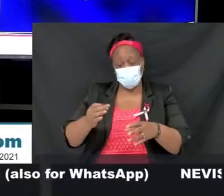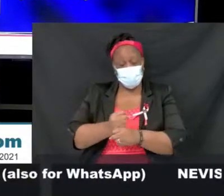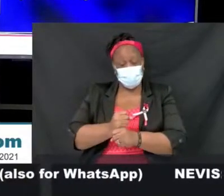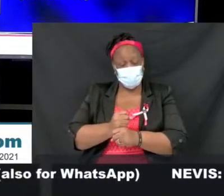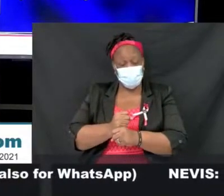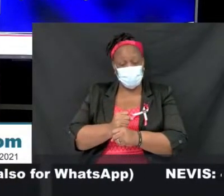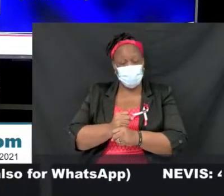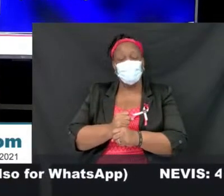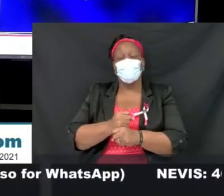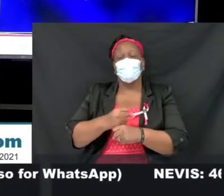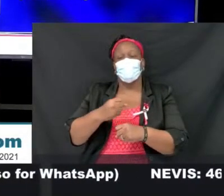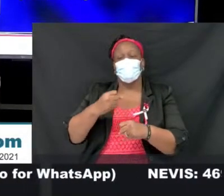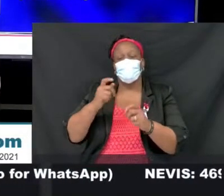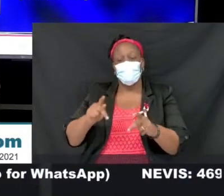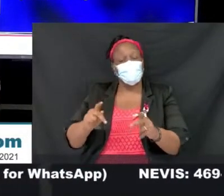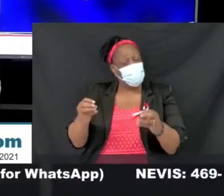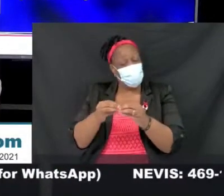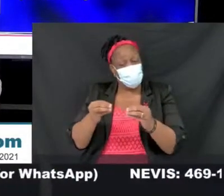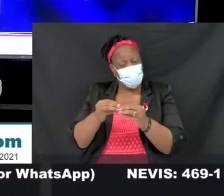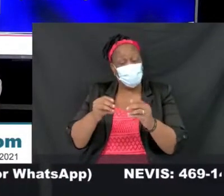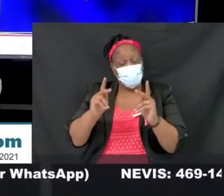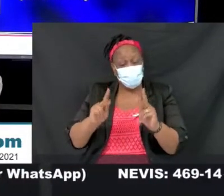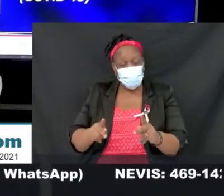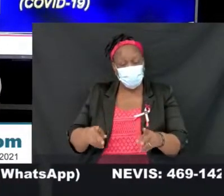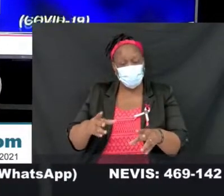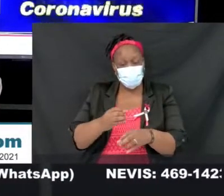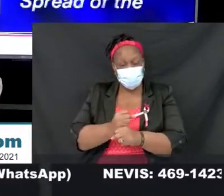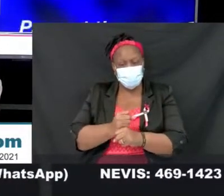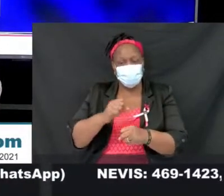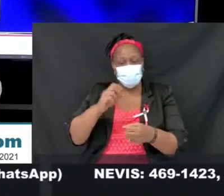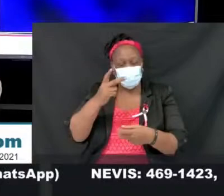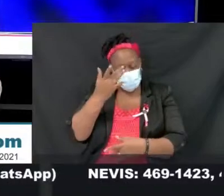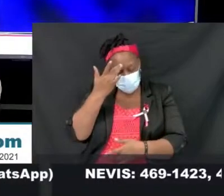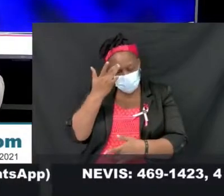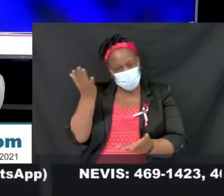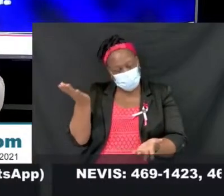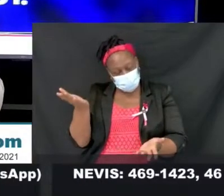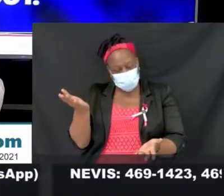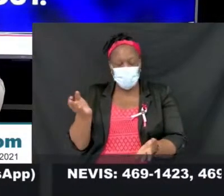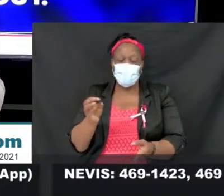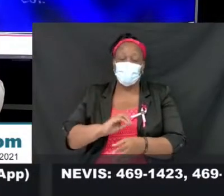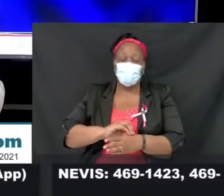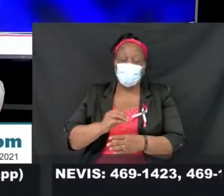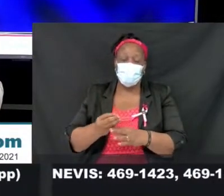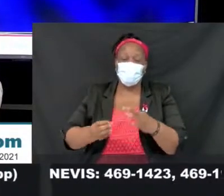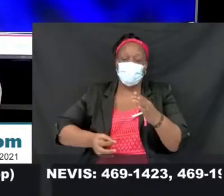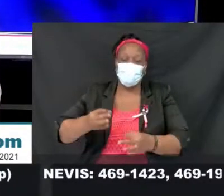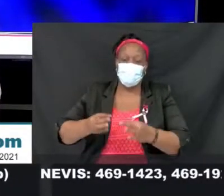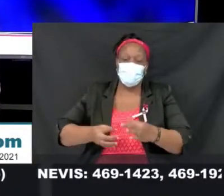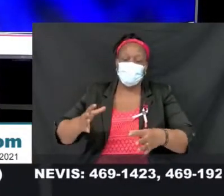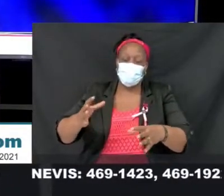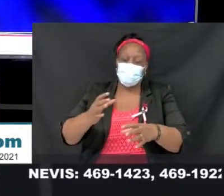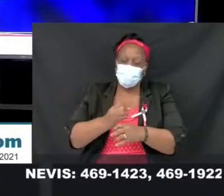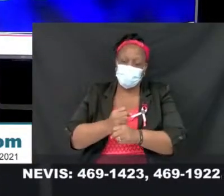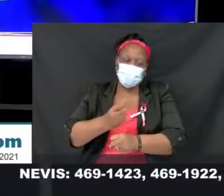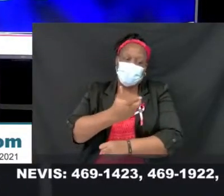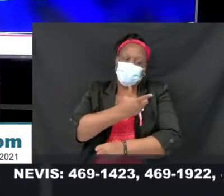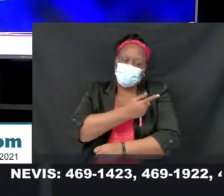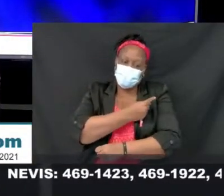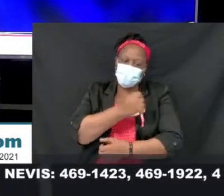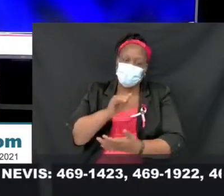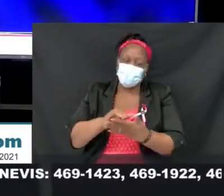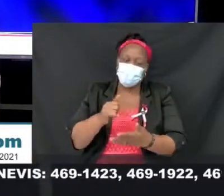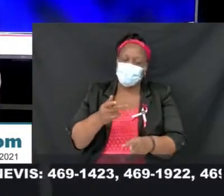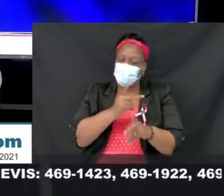does. Two, if we have a vaccine that is safe and effective to address the threat, which we do.